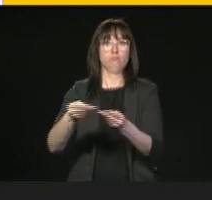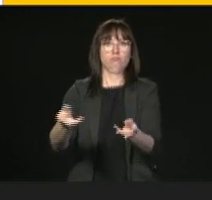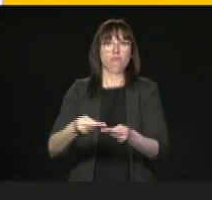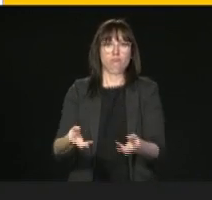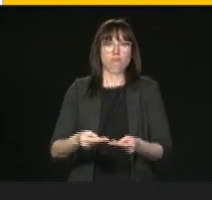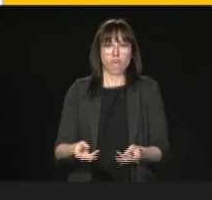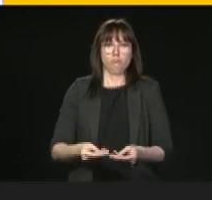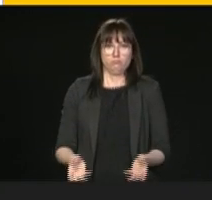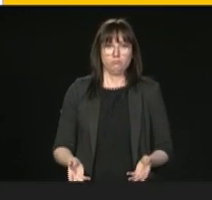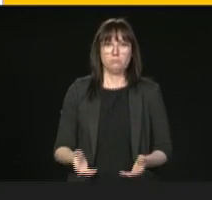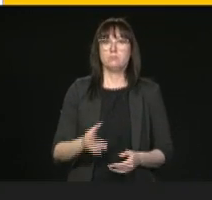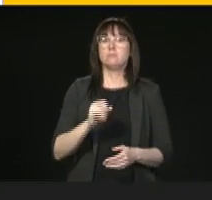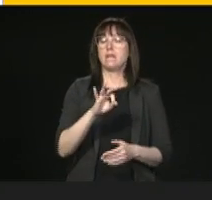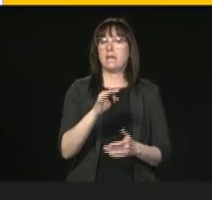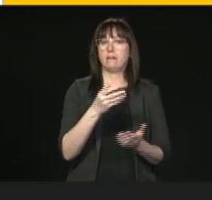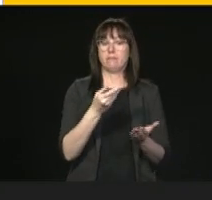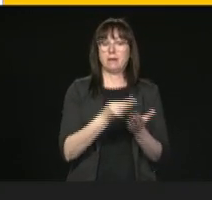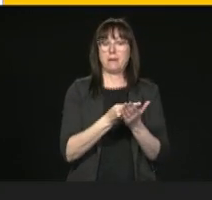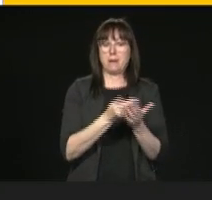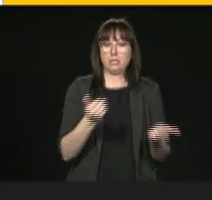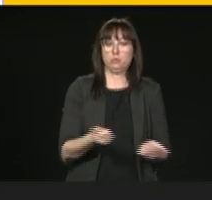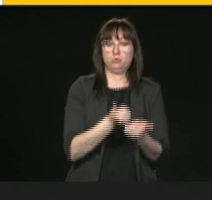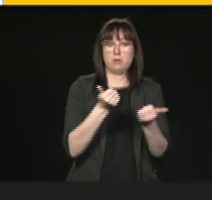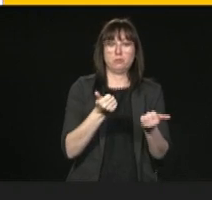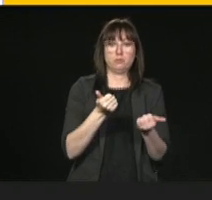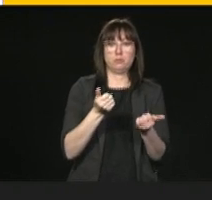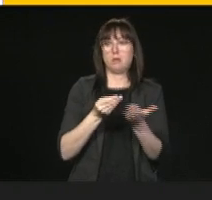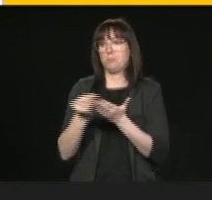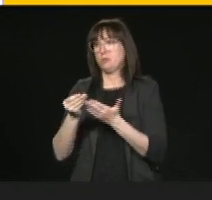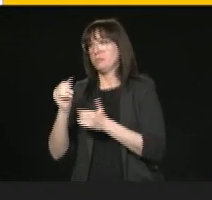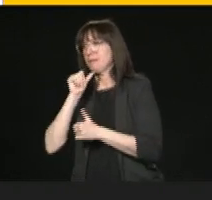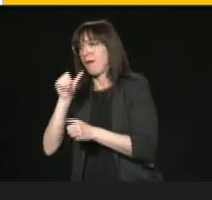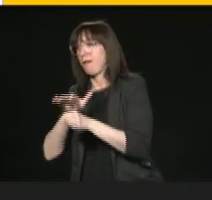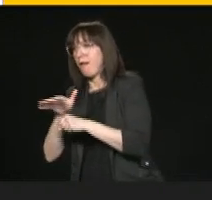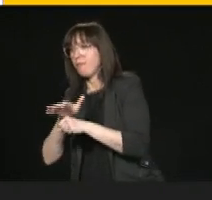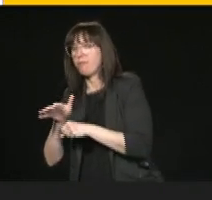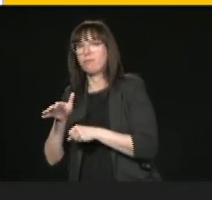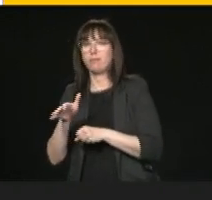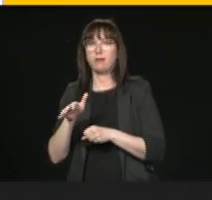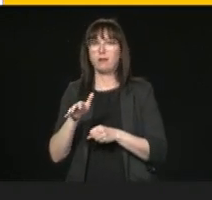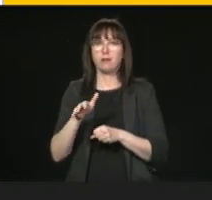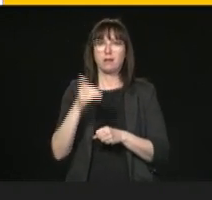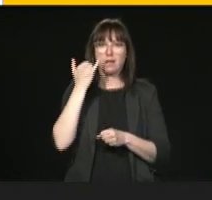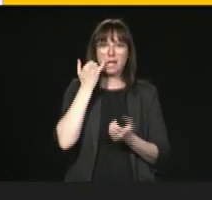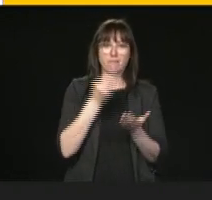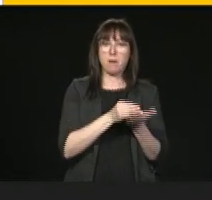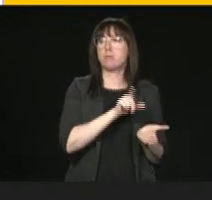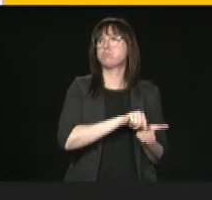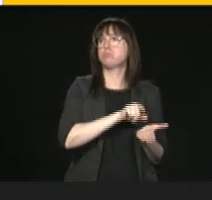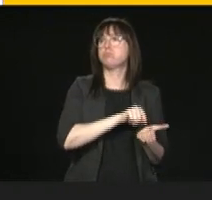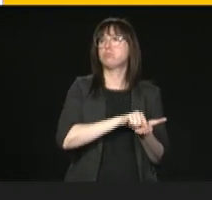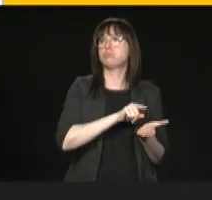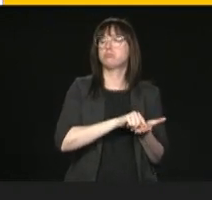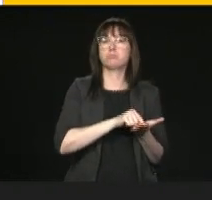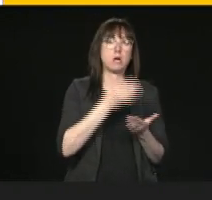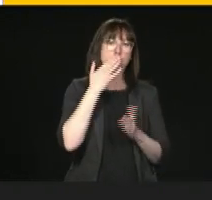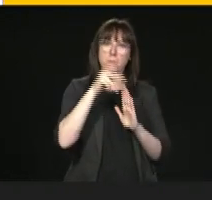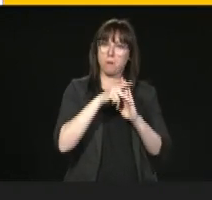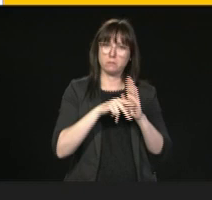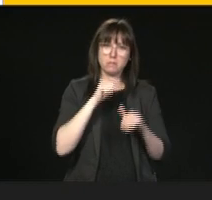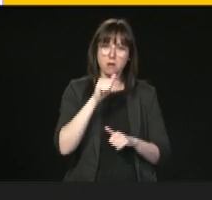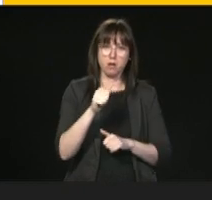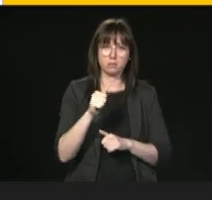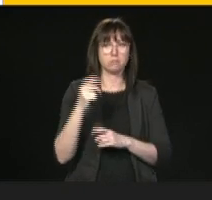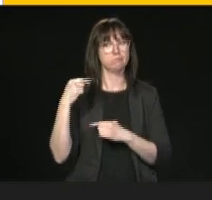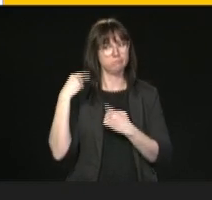too few goods, printing money is not a sustainable policy. And that's been proven many times in history. What we're